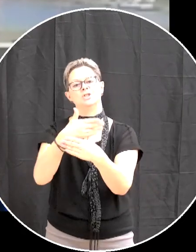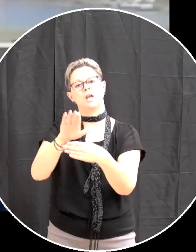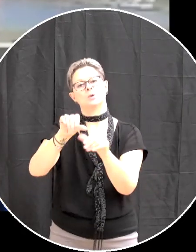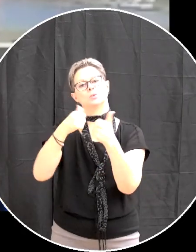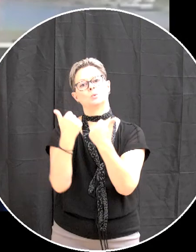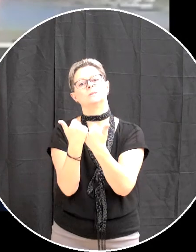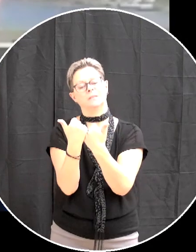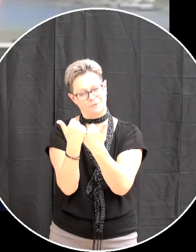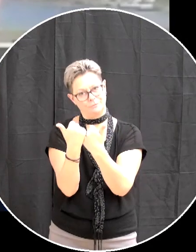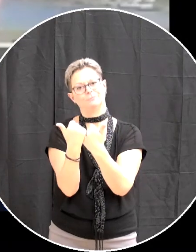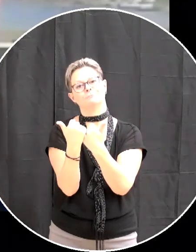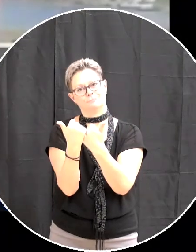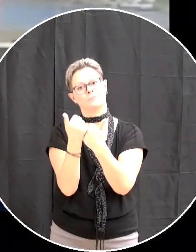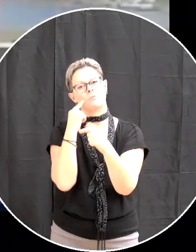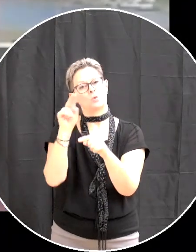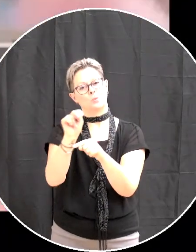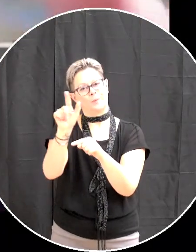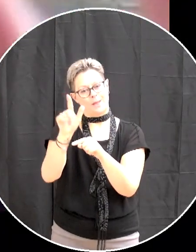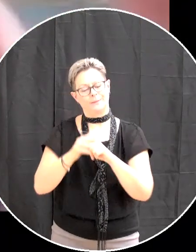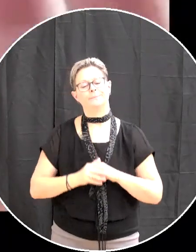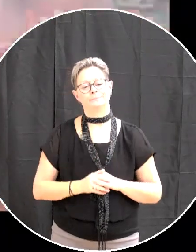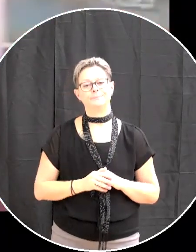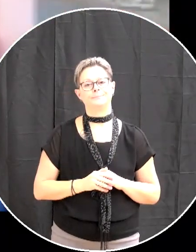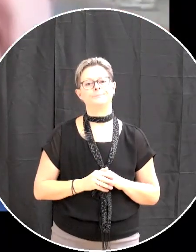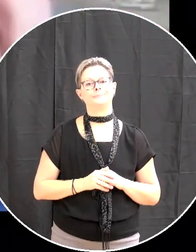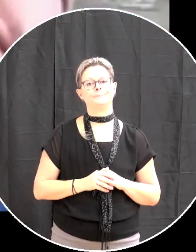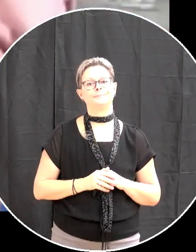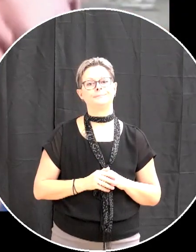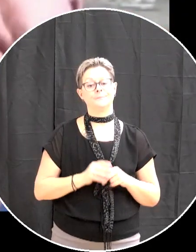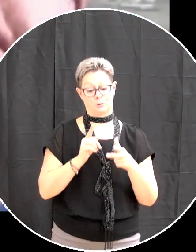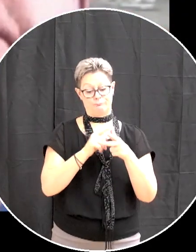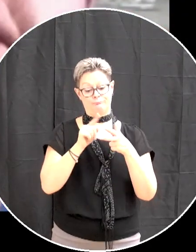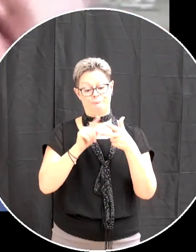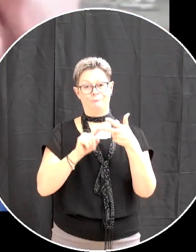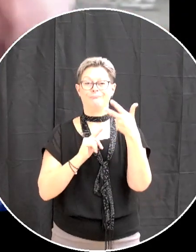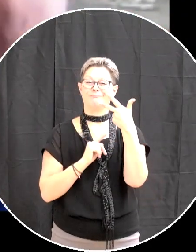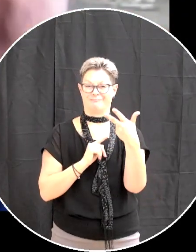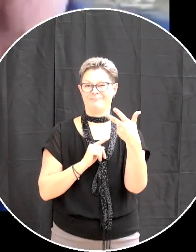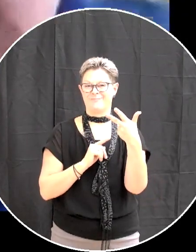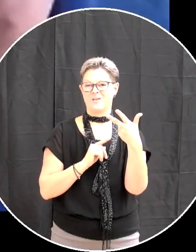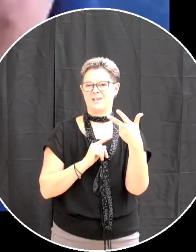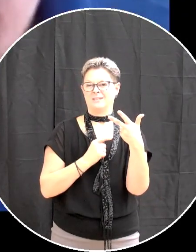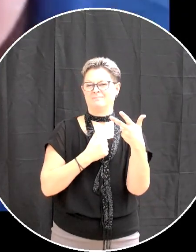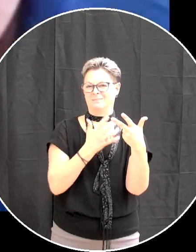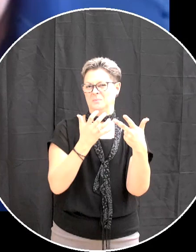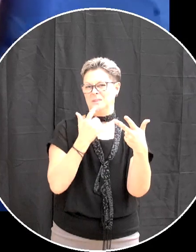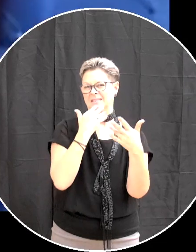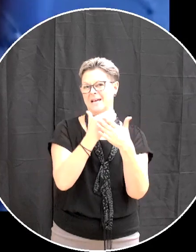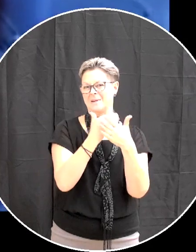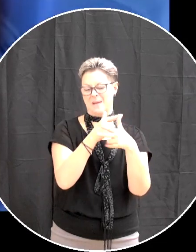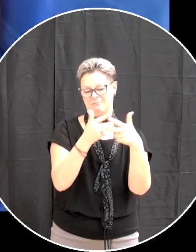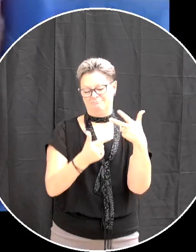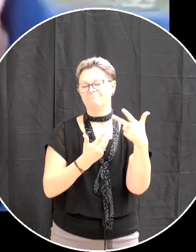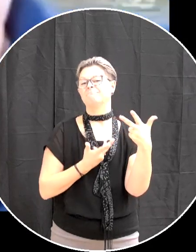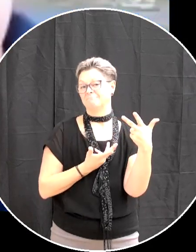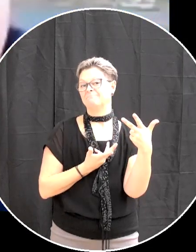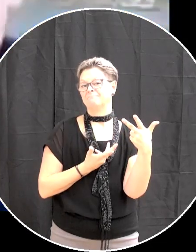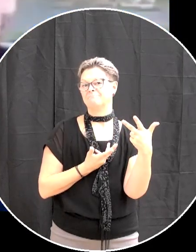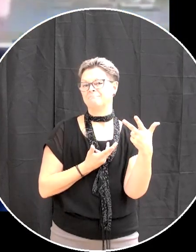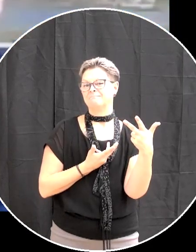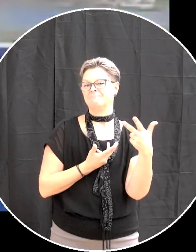of Newfoundland and Labrador. So that was the 3 main things on our agenda at that